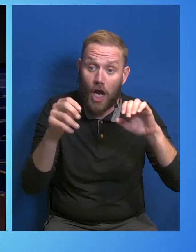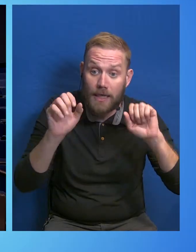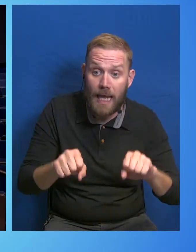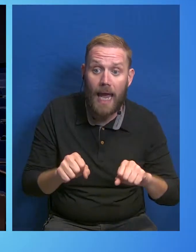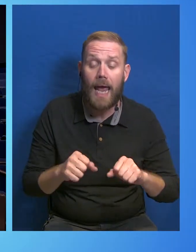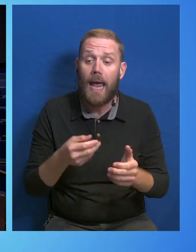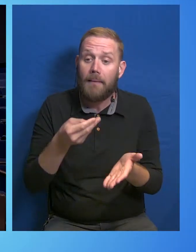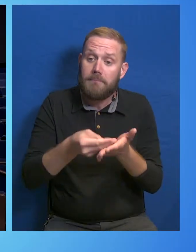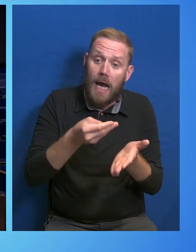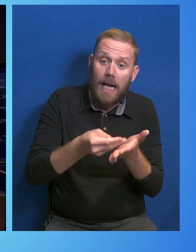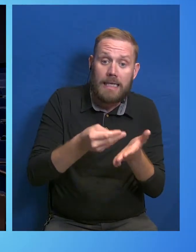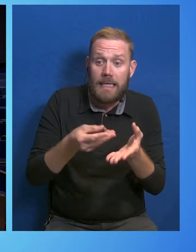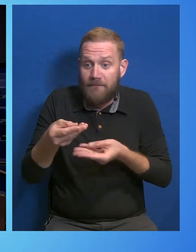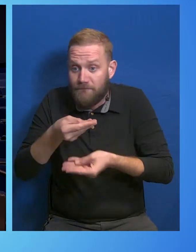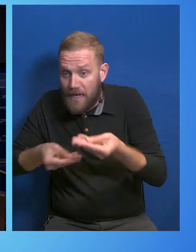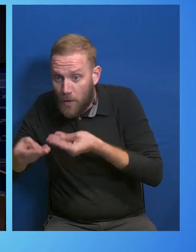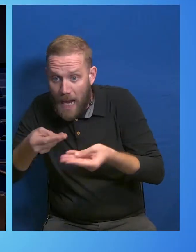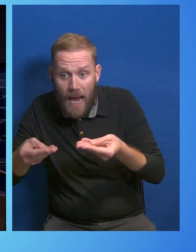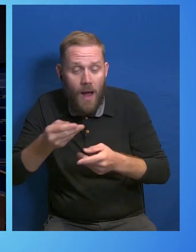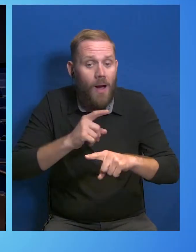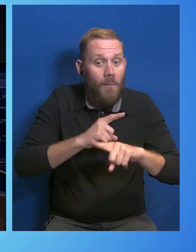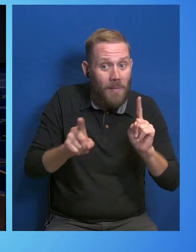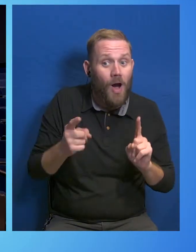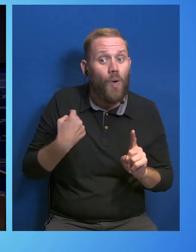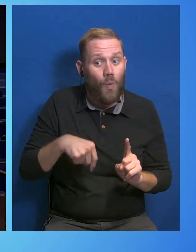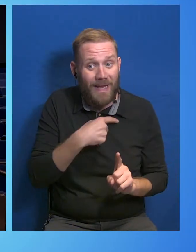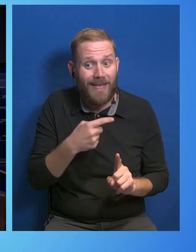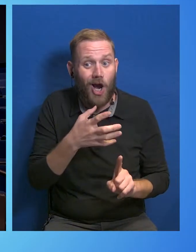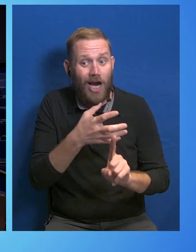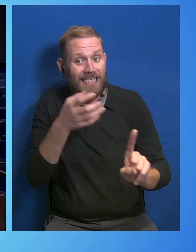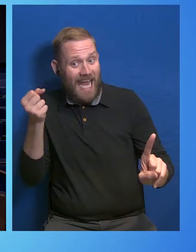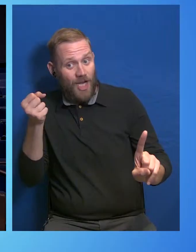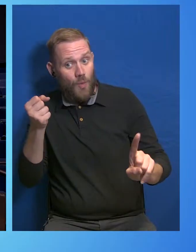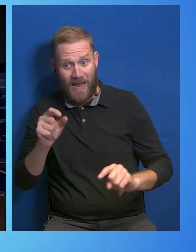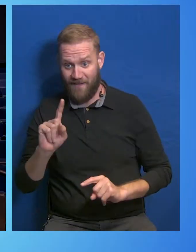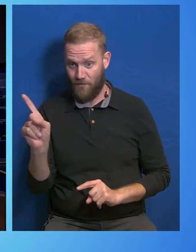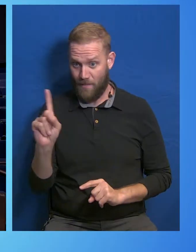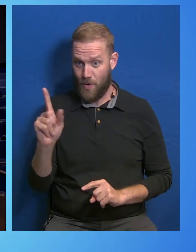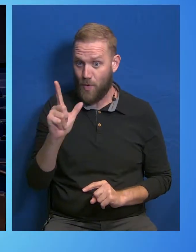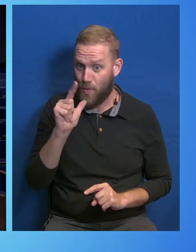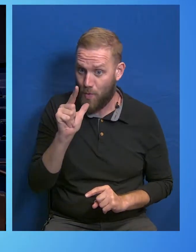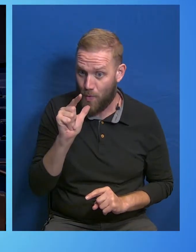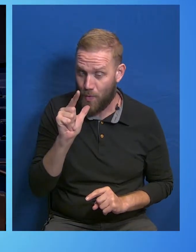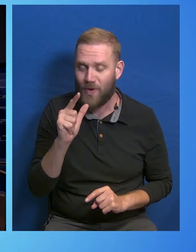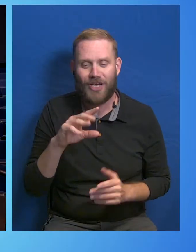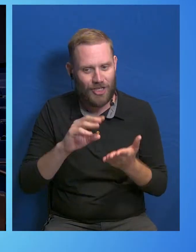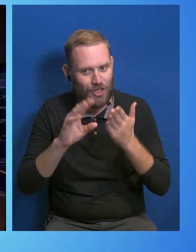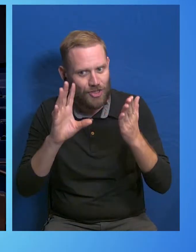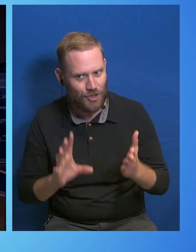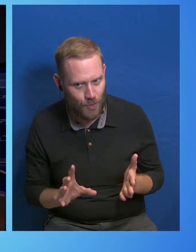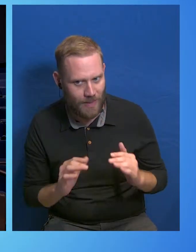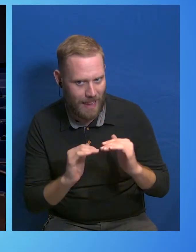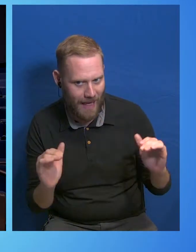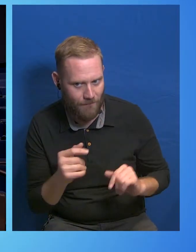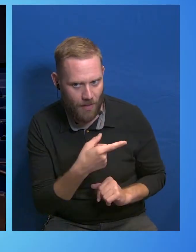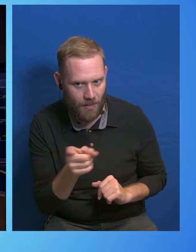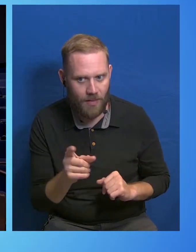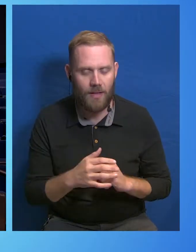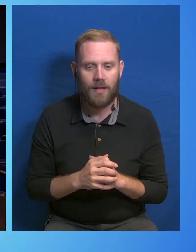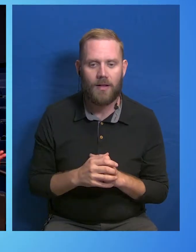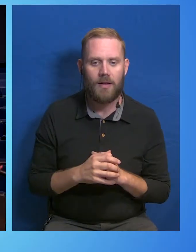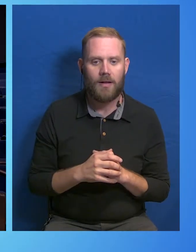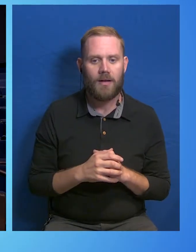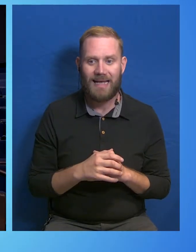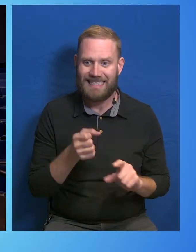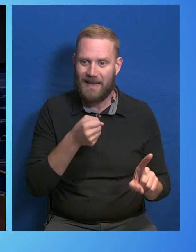but we're taking it from the student level. And again,